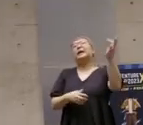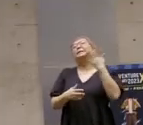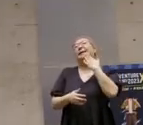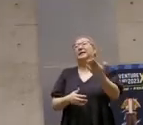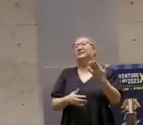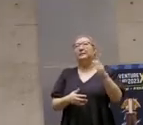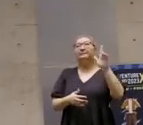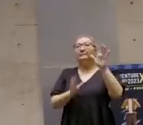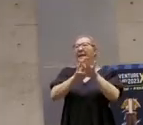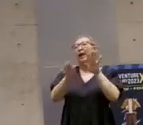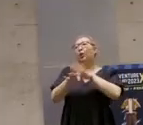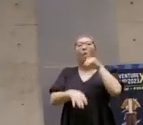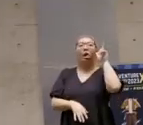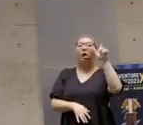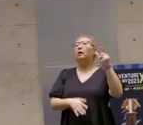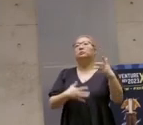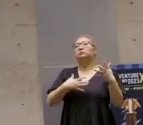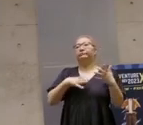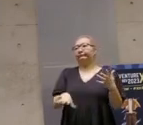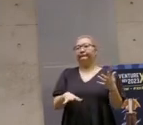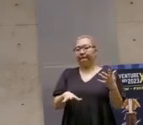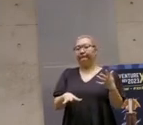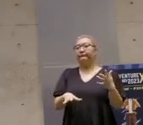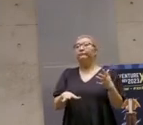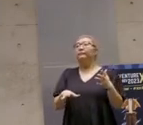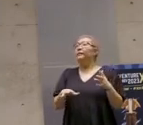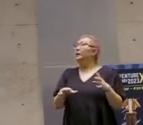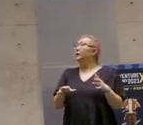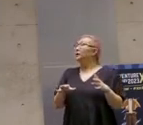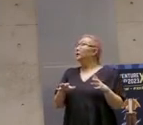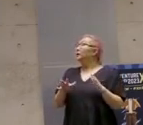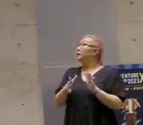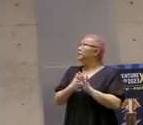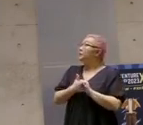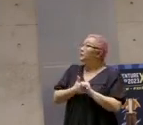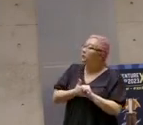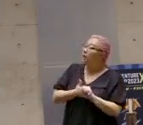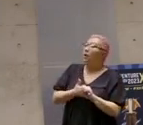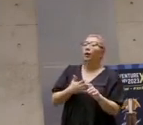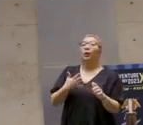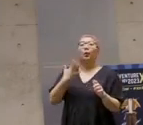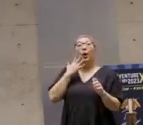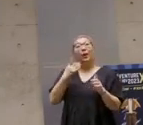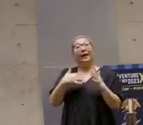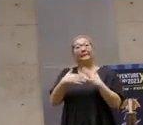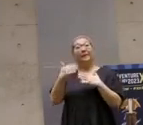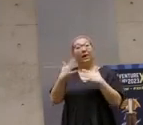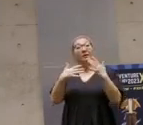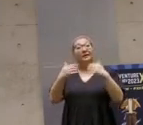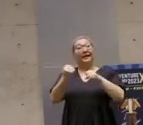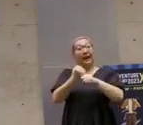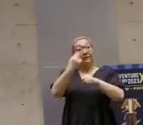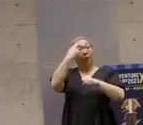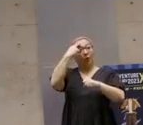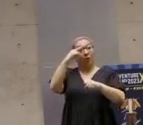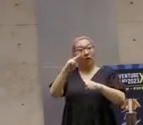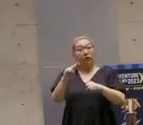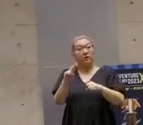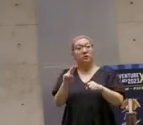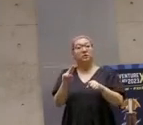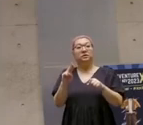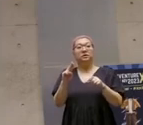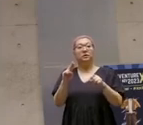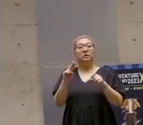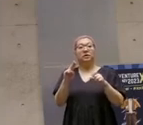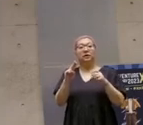with Beyond a Steel Sky, we had a debate about whether hints should be on a timer. And personally, I wasn't enormously enthusiastic about